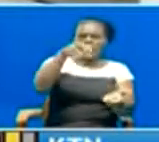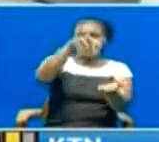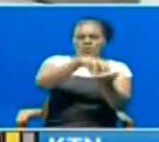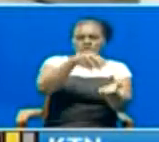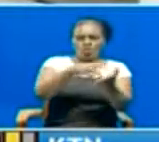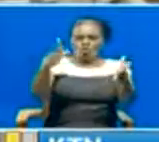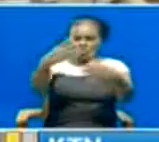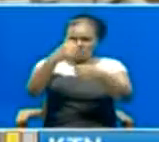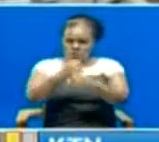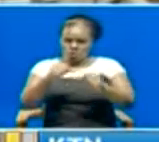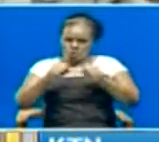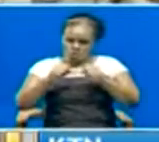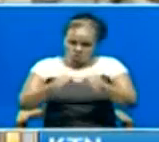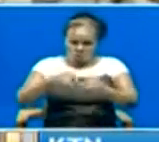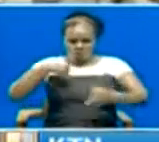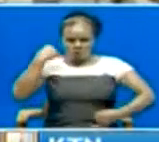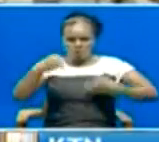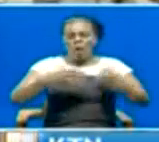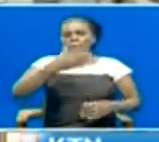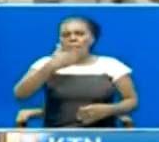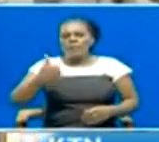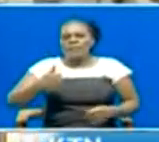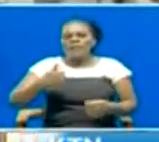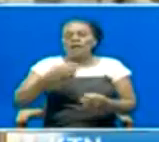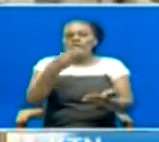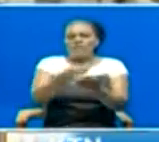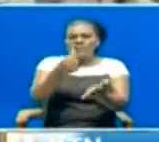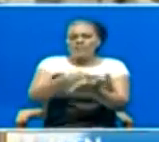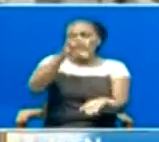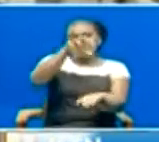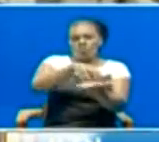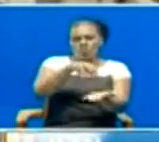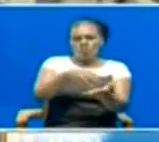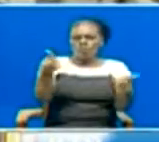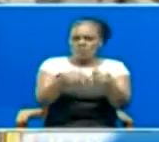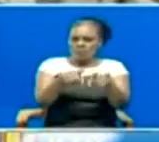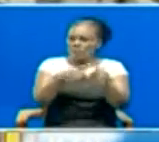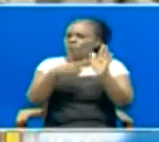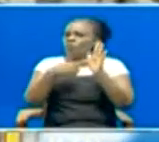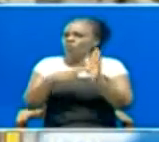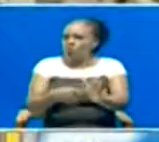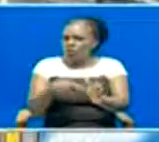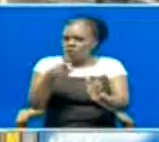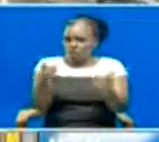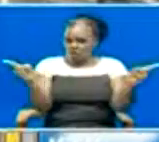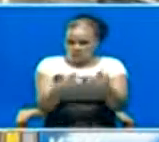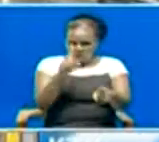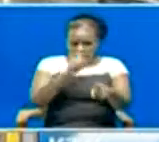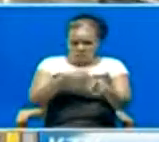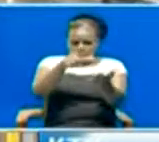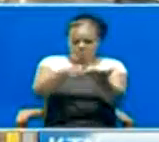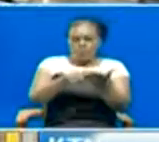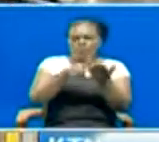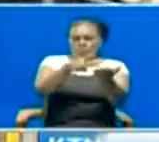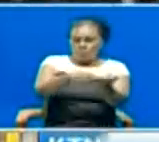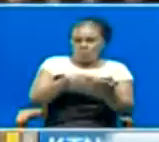the company continued to enjoy a better financial position. Latest financials indicate the brewer's short-term borrowings stood at 9.7